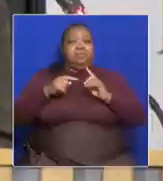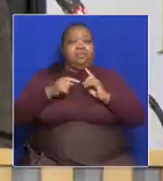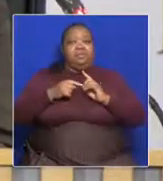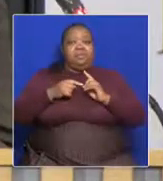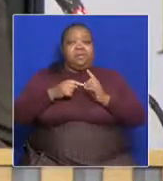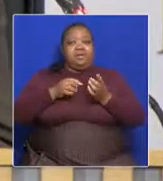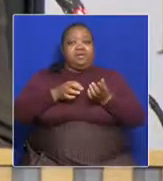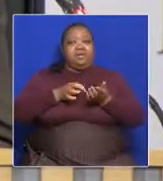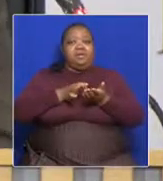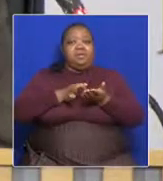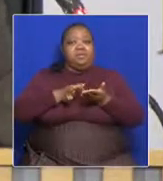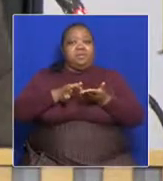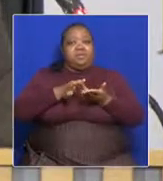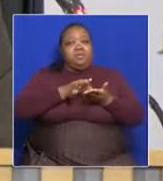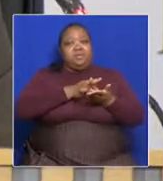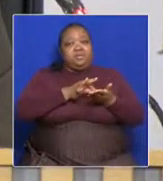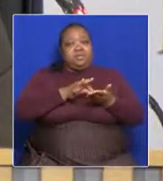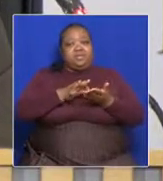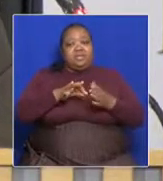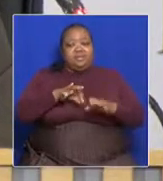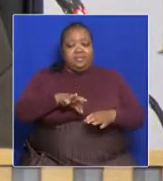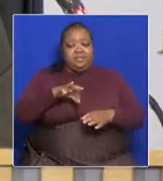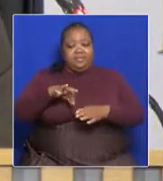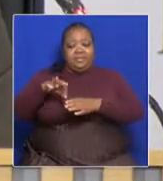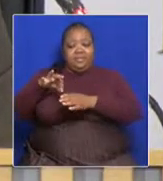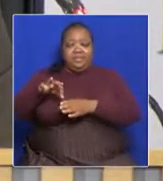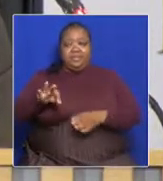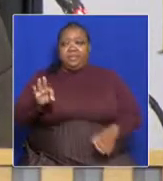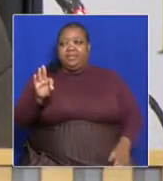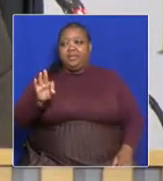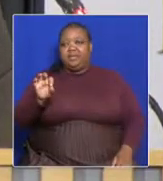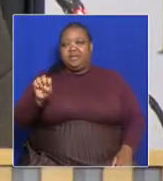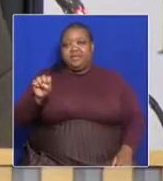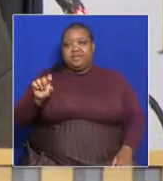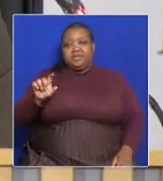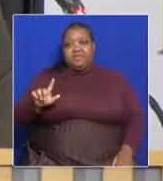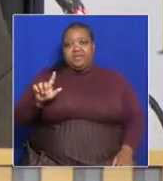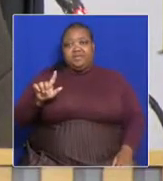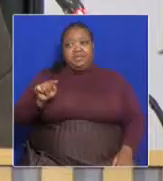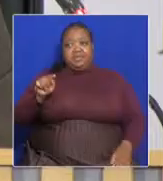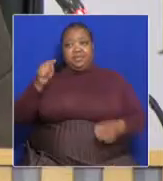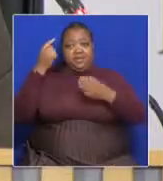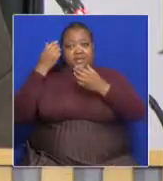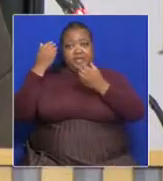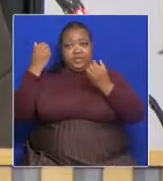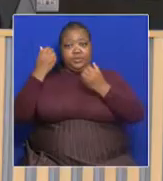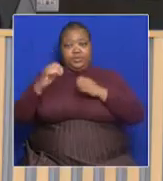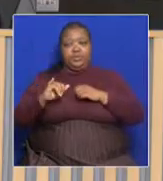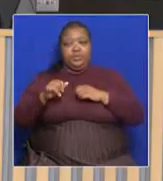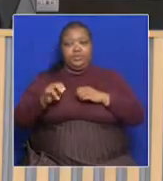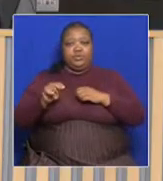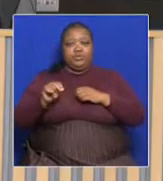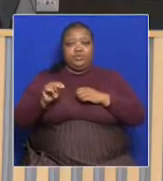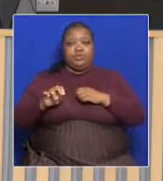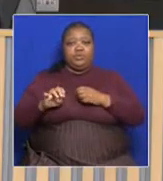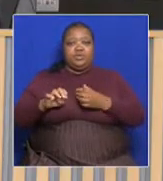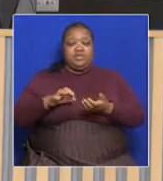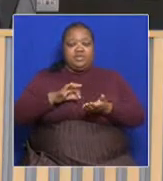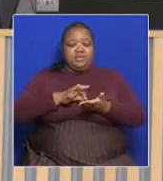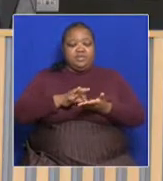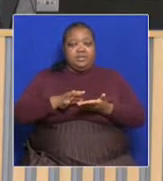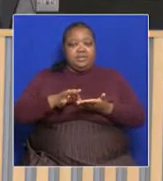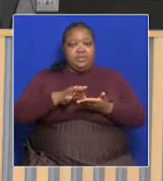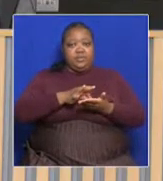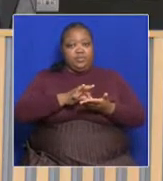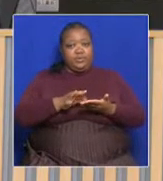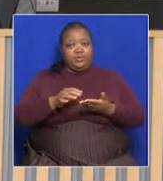FSL, because even if they didn't know in June that it was samples, certainly by the 27th of